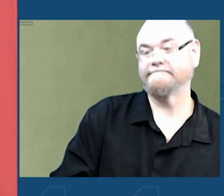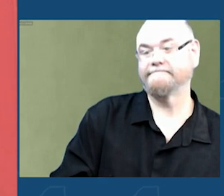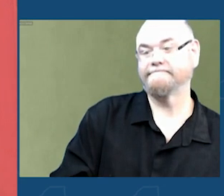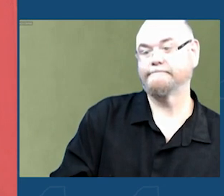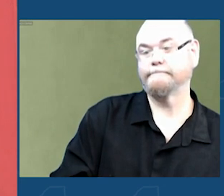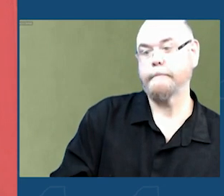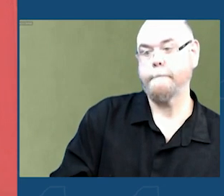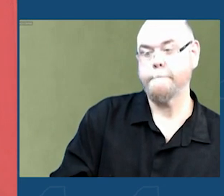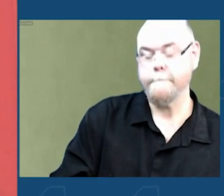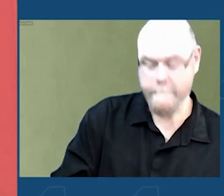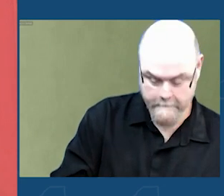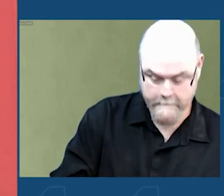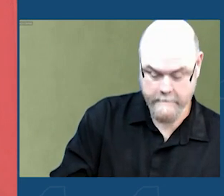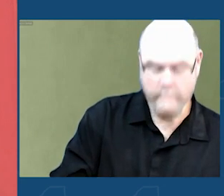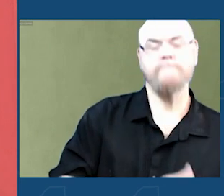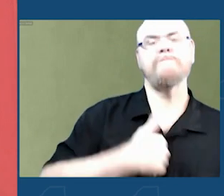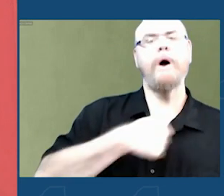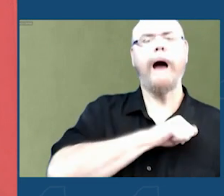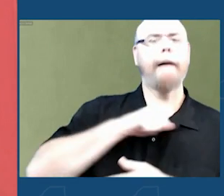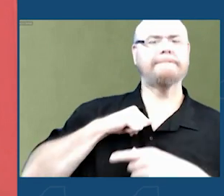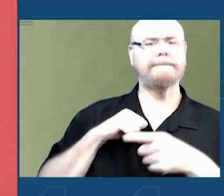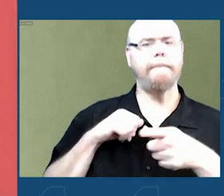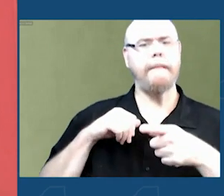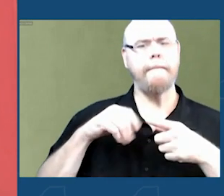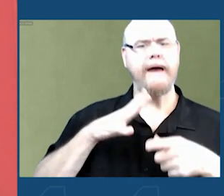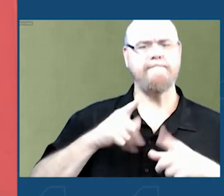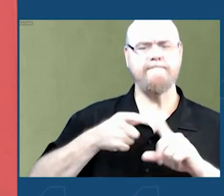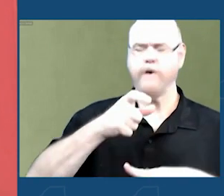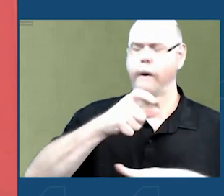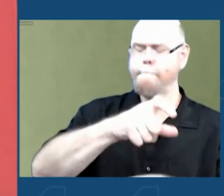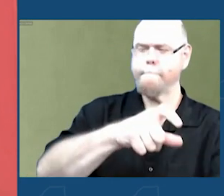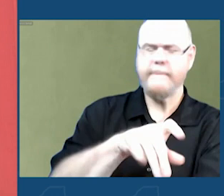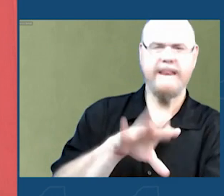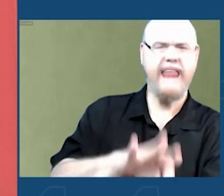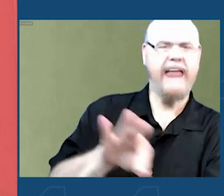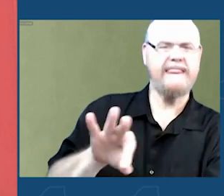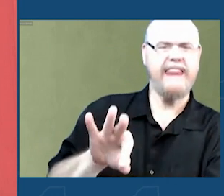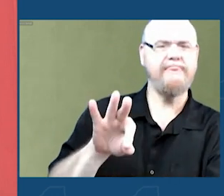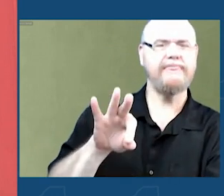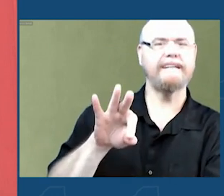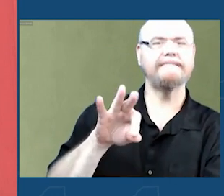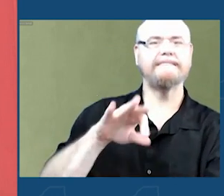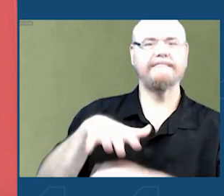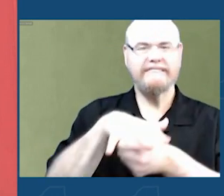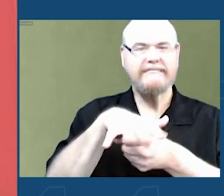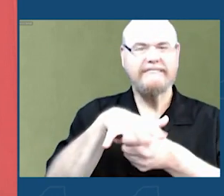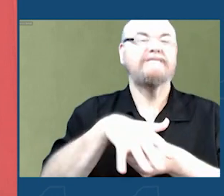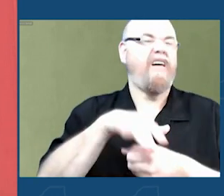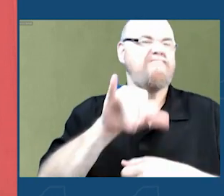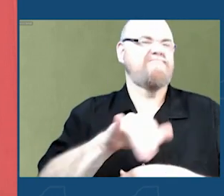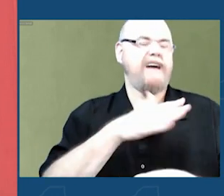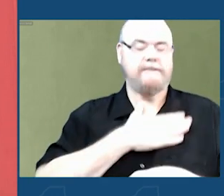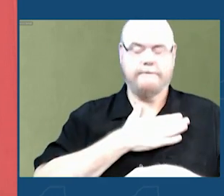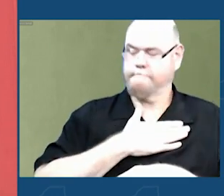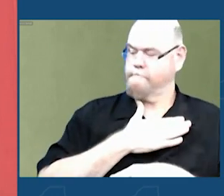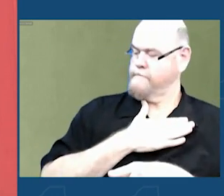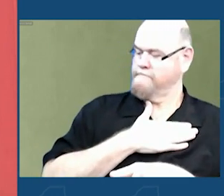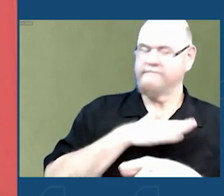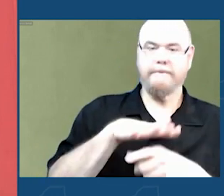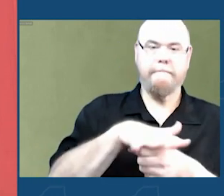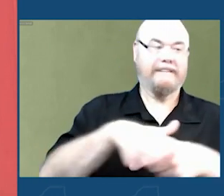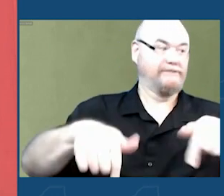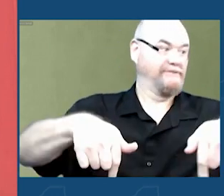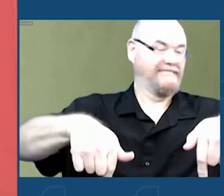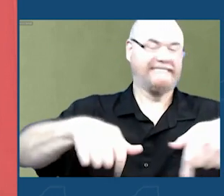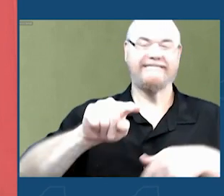I am the Assemblyman for the 99th District. Welcome to my district, as Storm King Arts Center is in my district. I